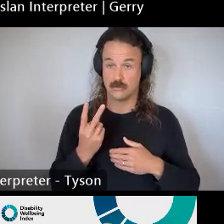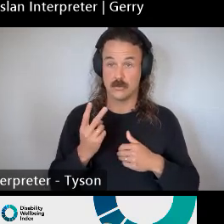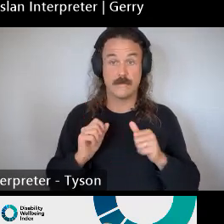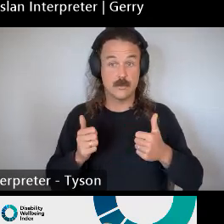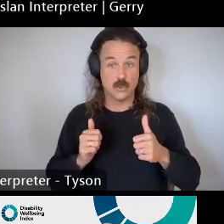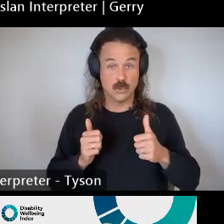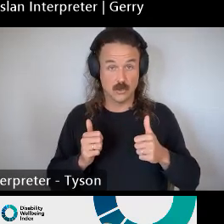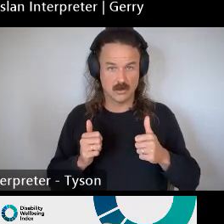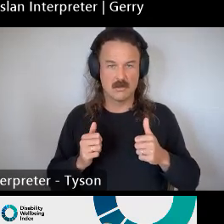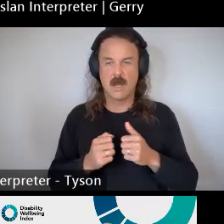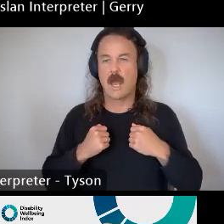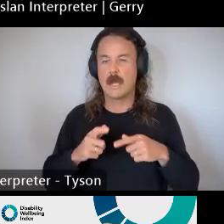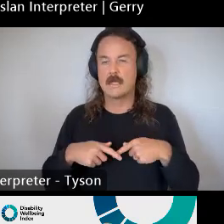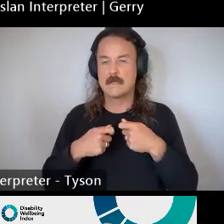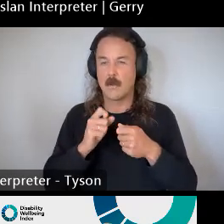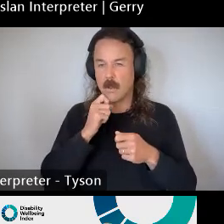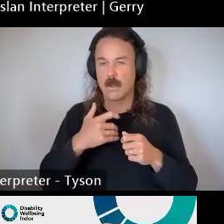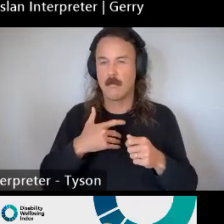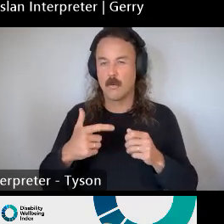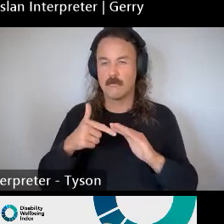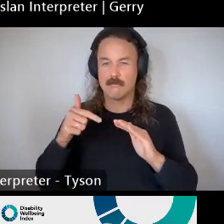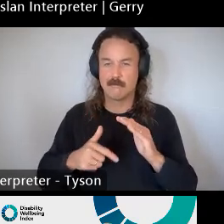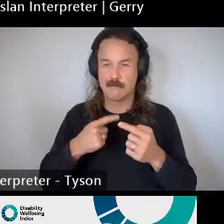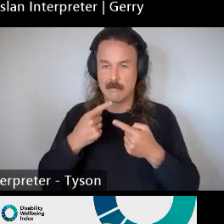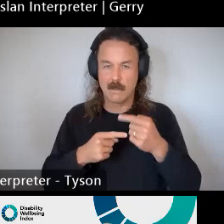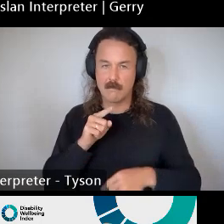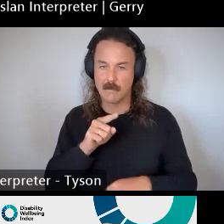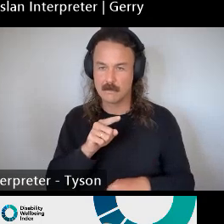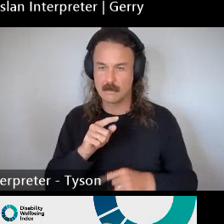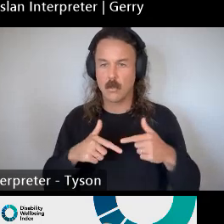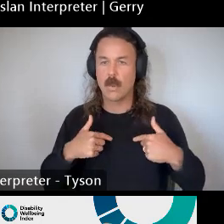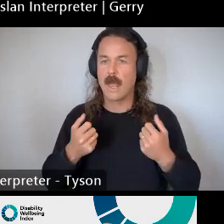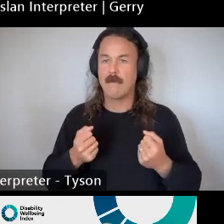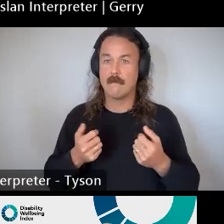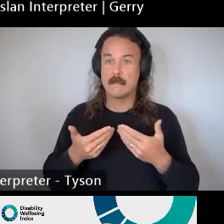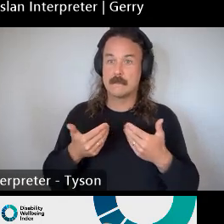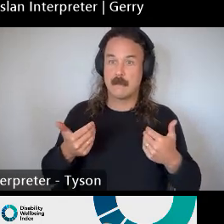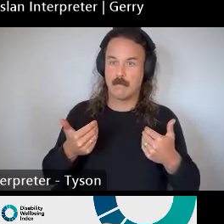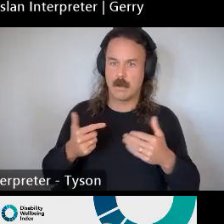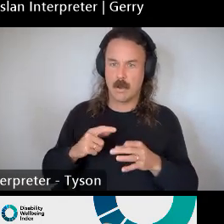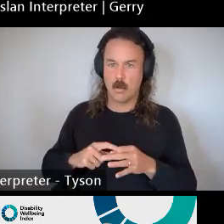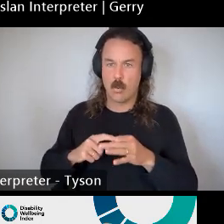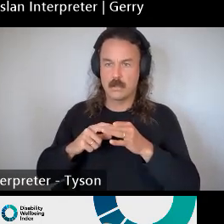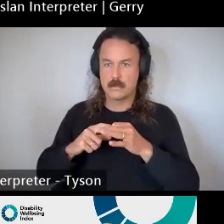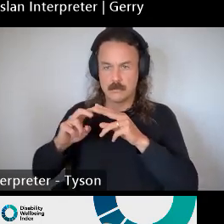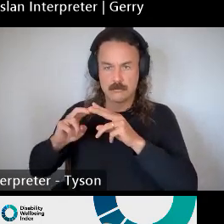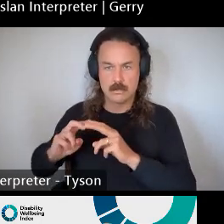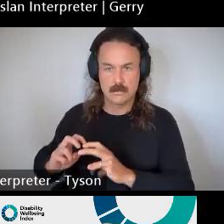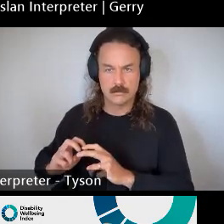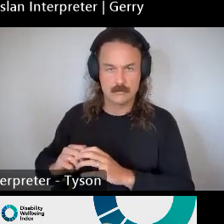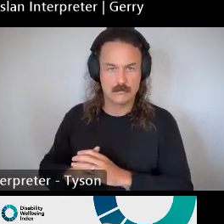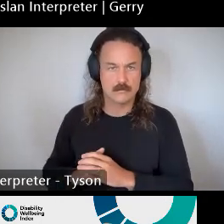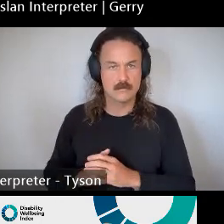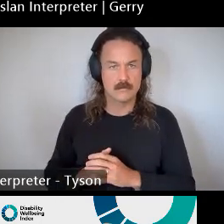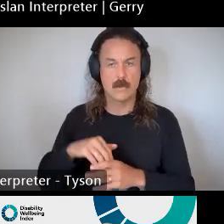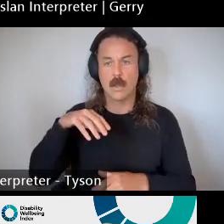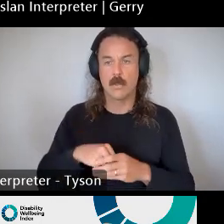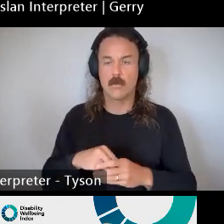section shortly, that lead a separate qualitative studies. So in this phase, it covers both adults and young